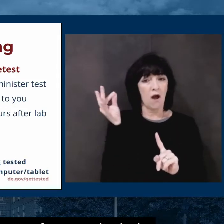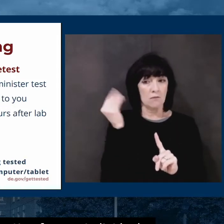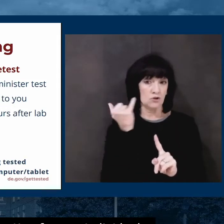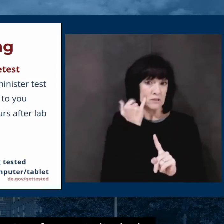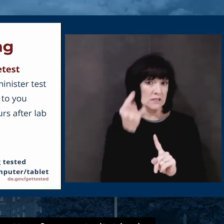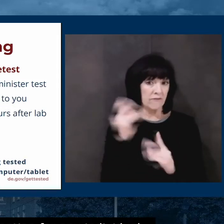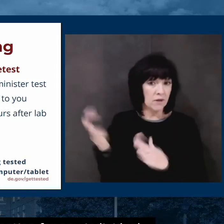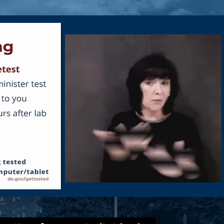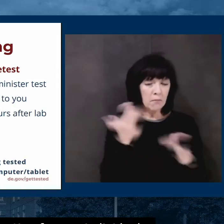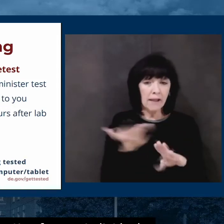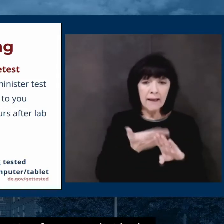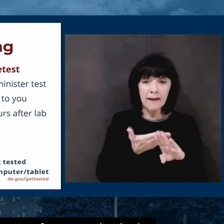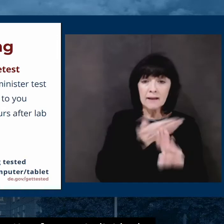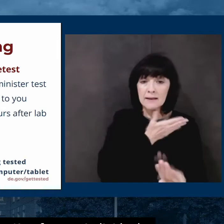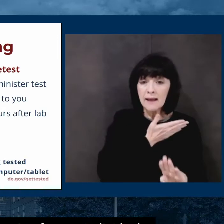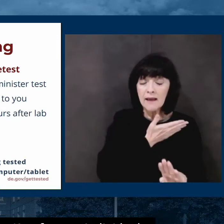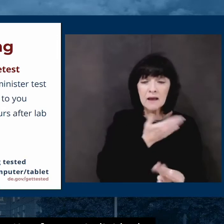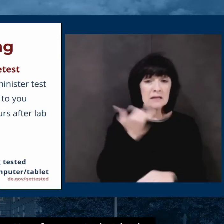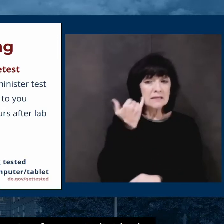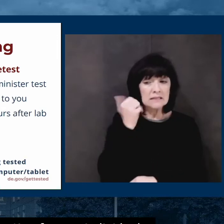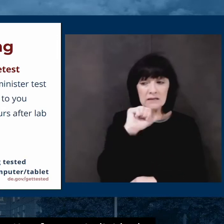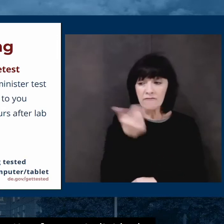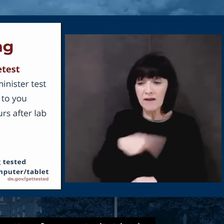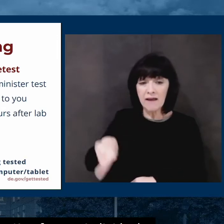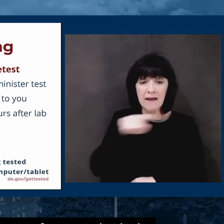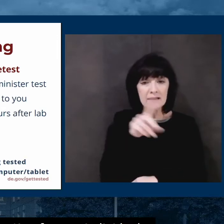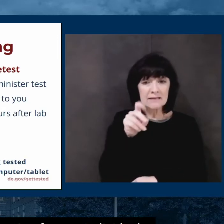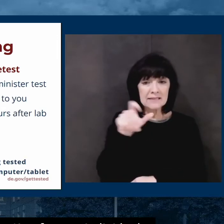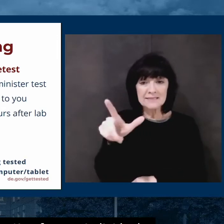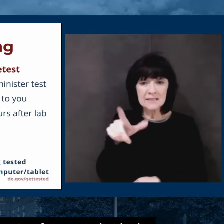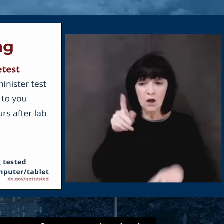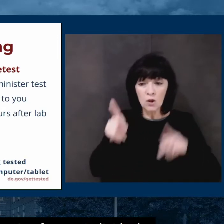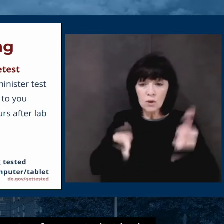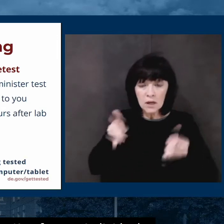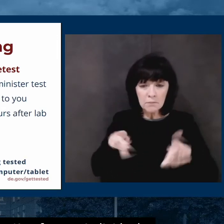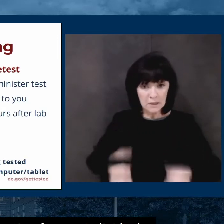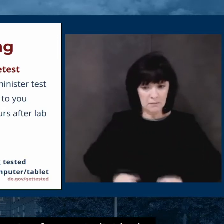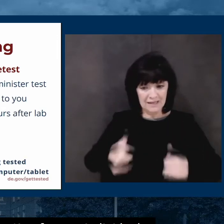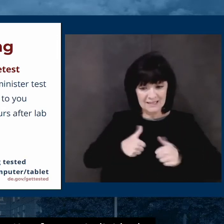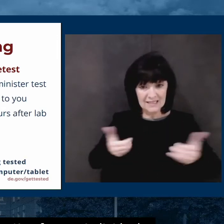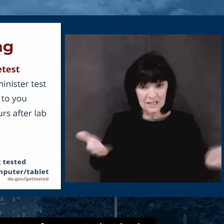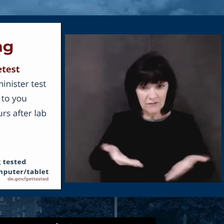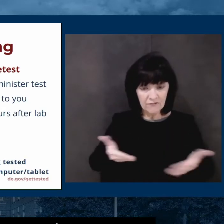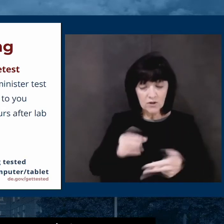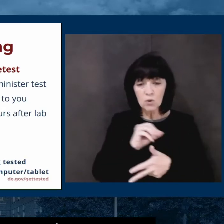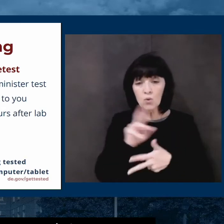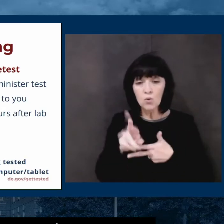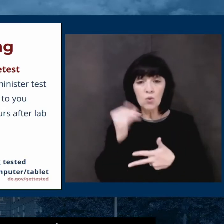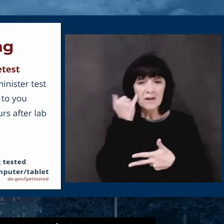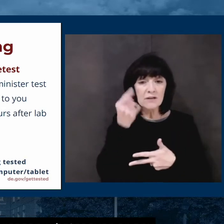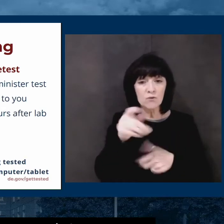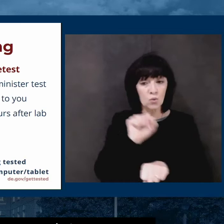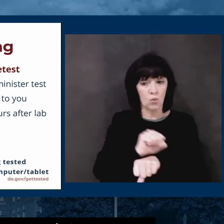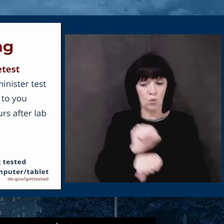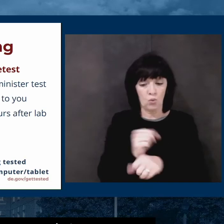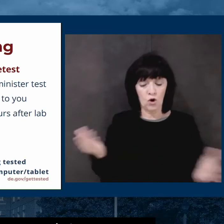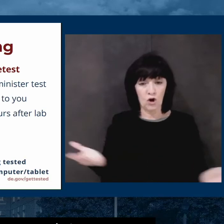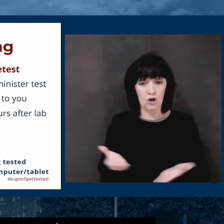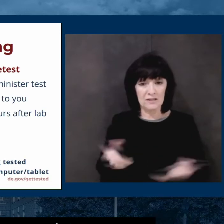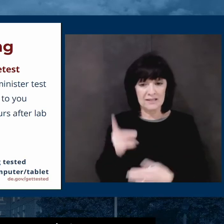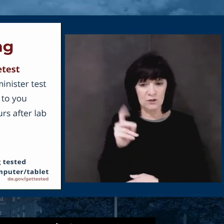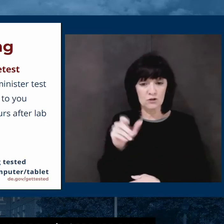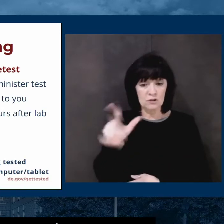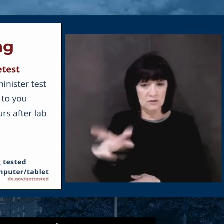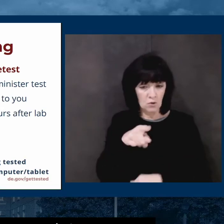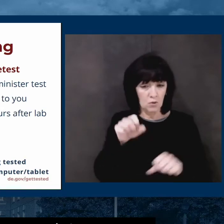any reason whatsoever. Any Delaware resident or anybody who works in Delaware, just simply visit de.gov/home test to obtain a home